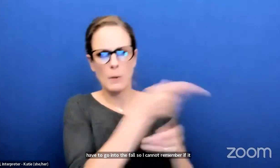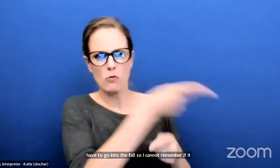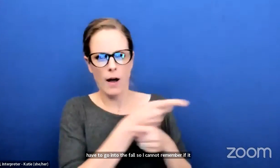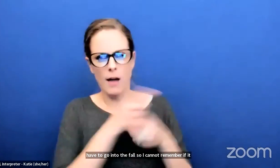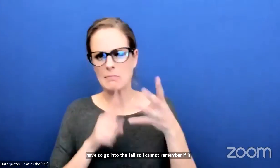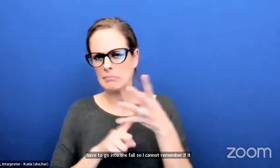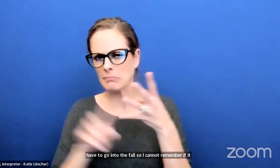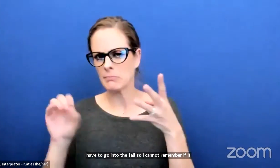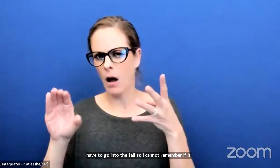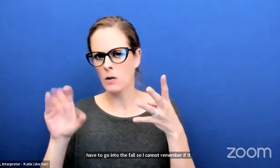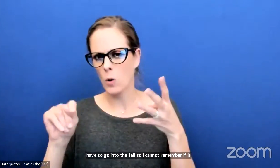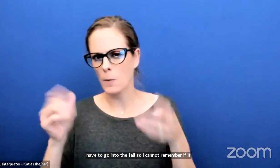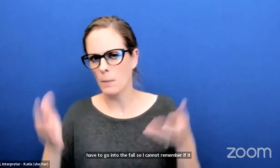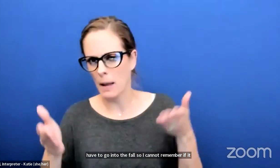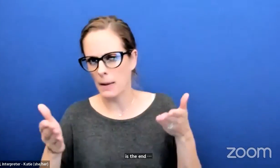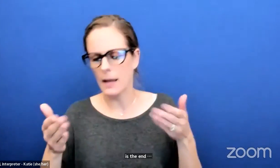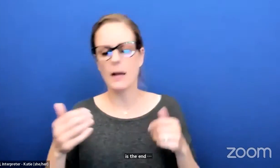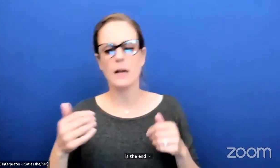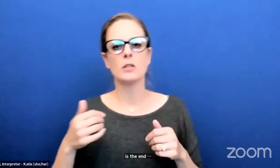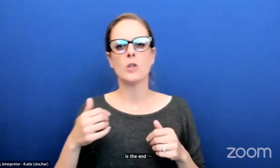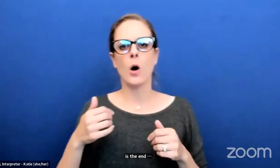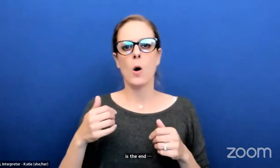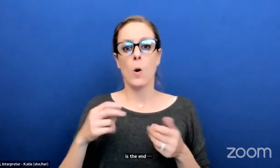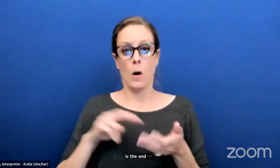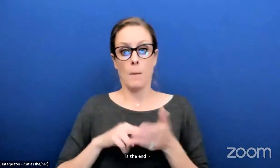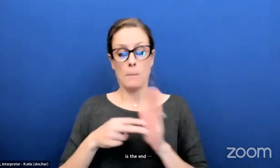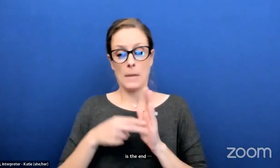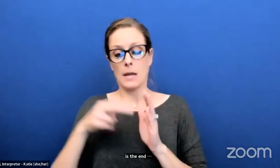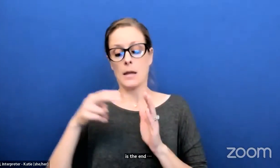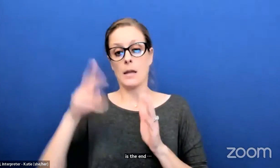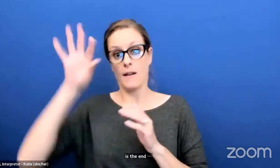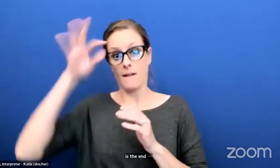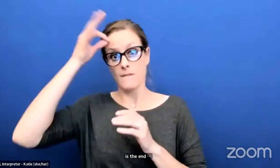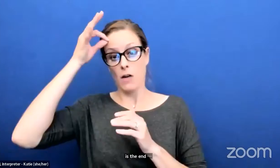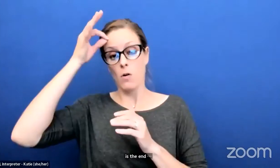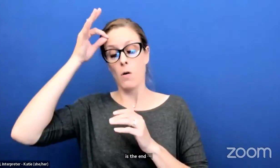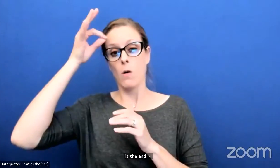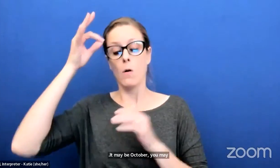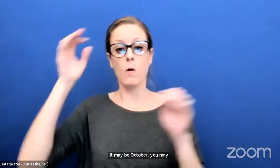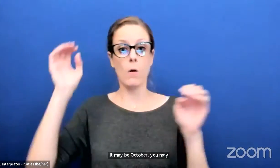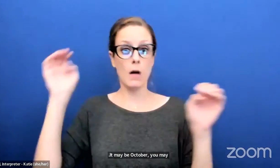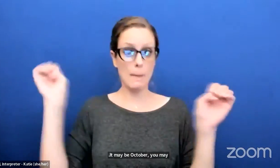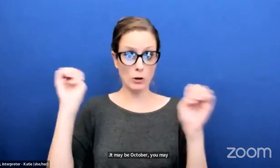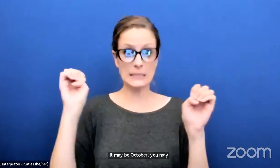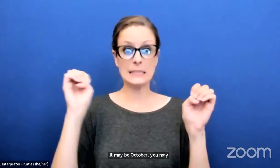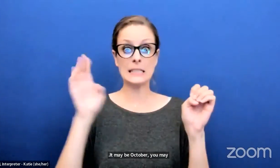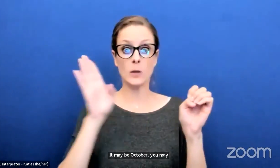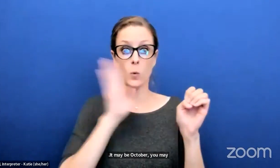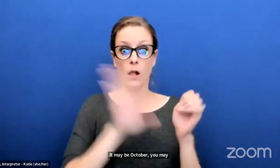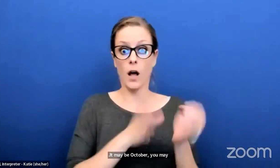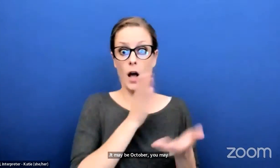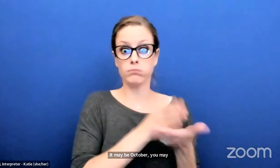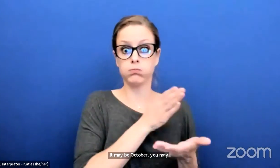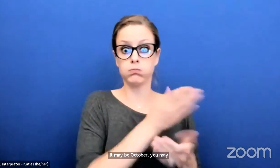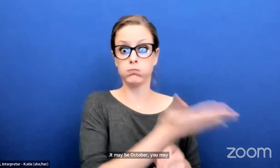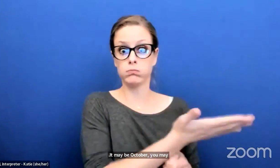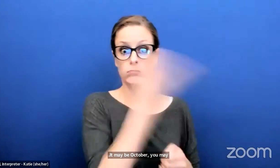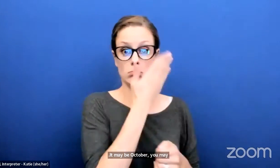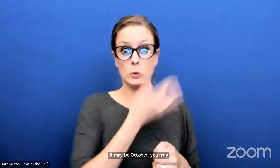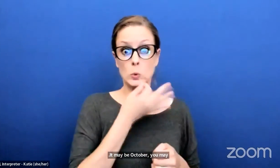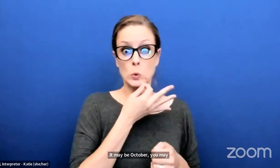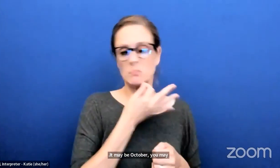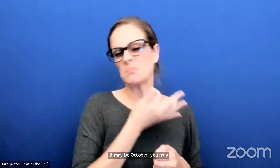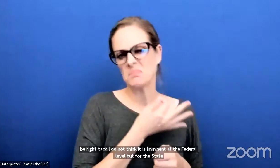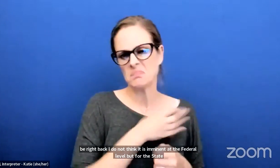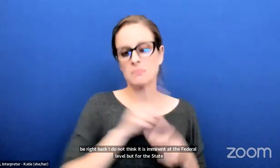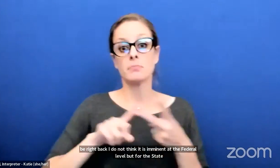October. So I don't think that's imminent at the federal level. And then for the state, I don't